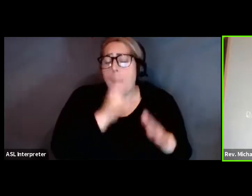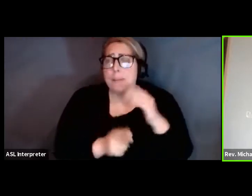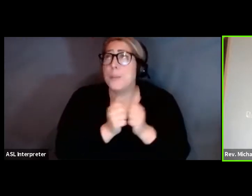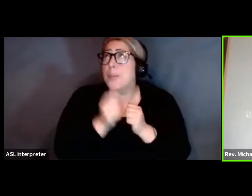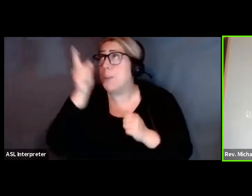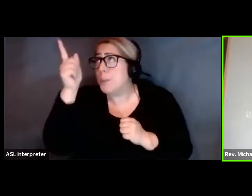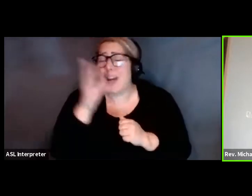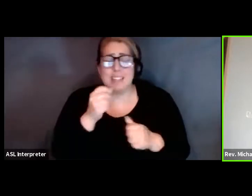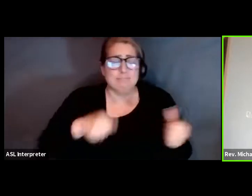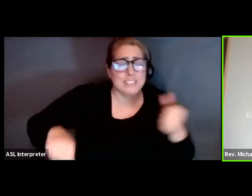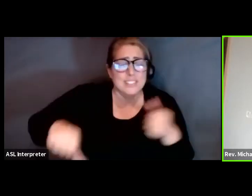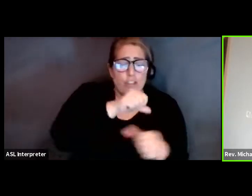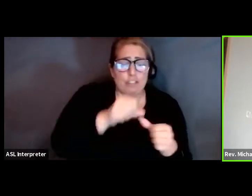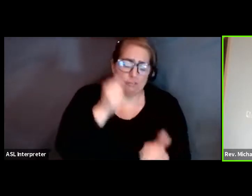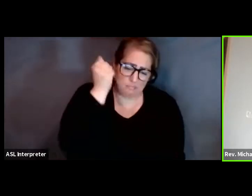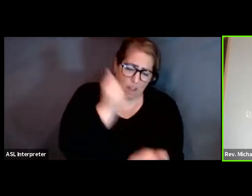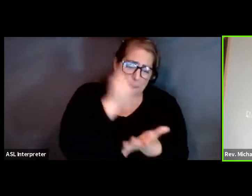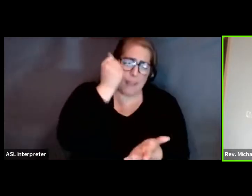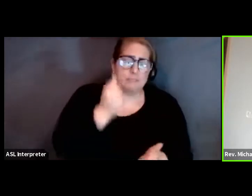Amen.